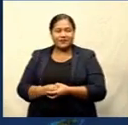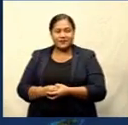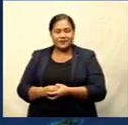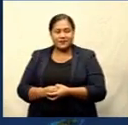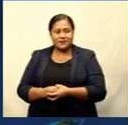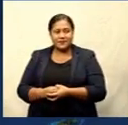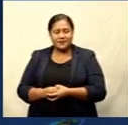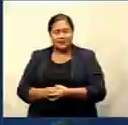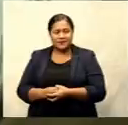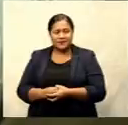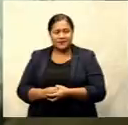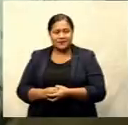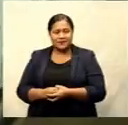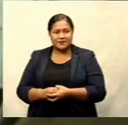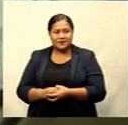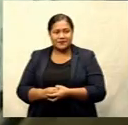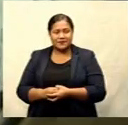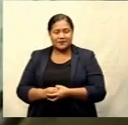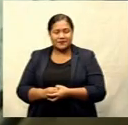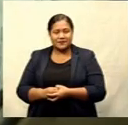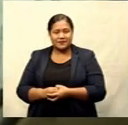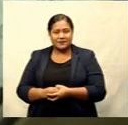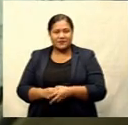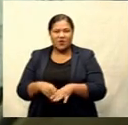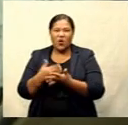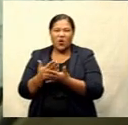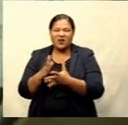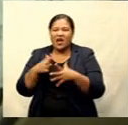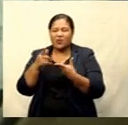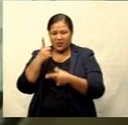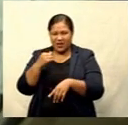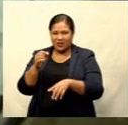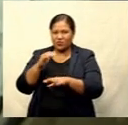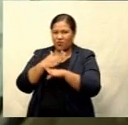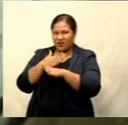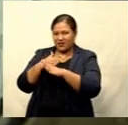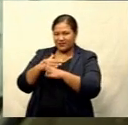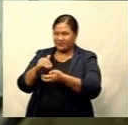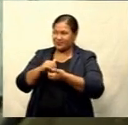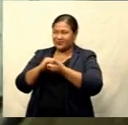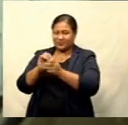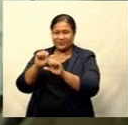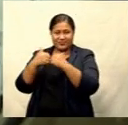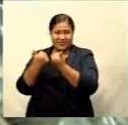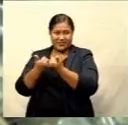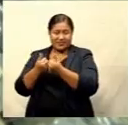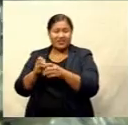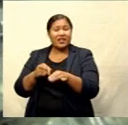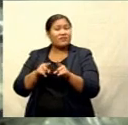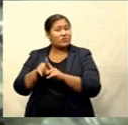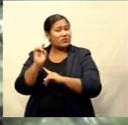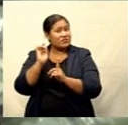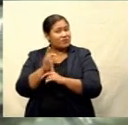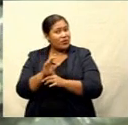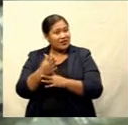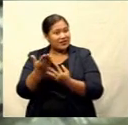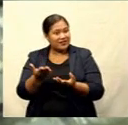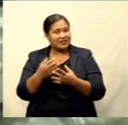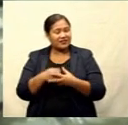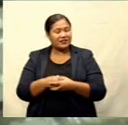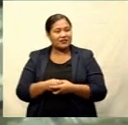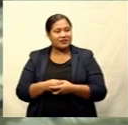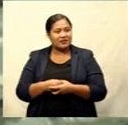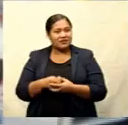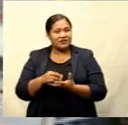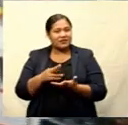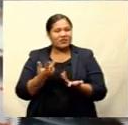our ability on the diplomatic front, but also more importantly the fact that we have freight